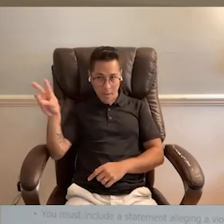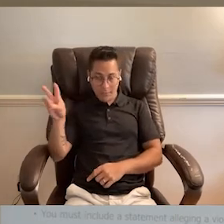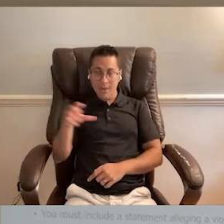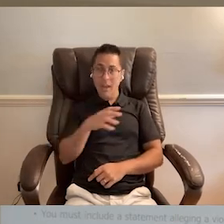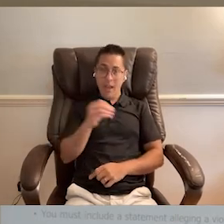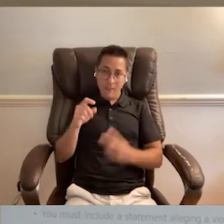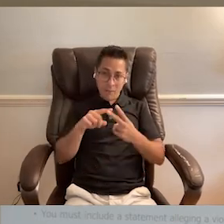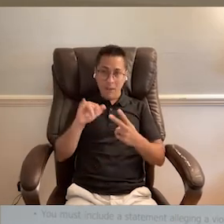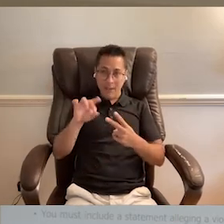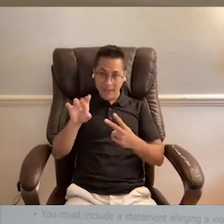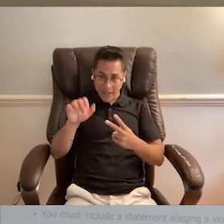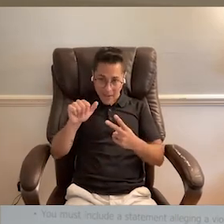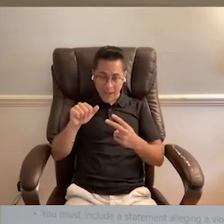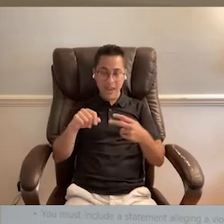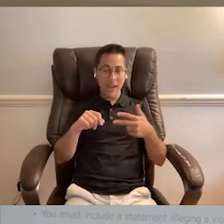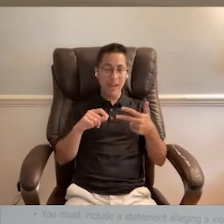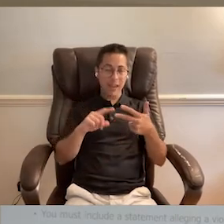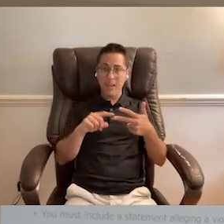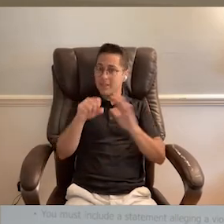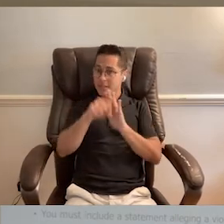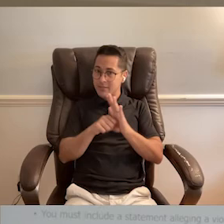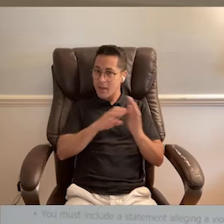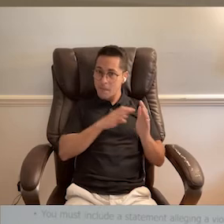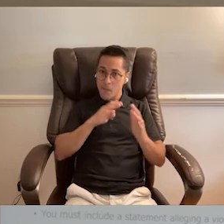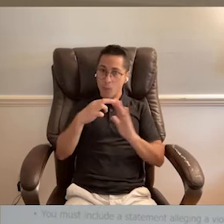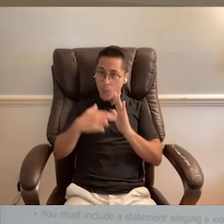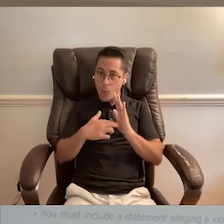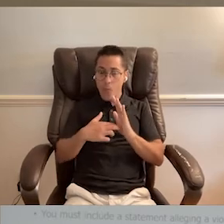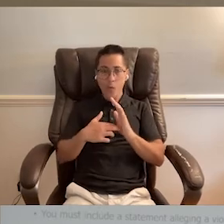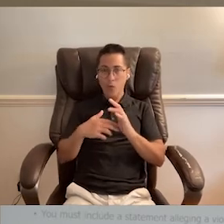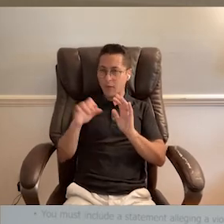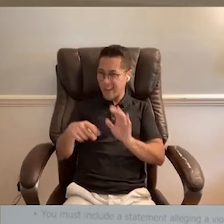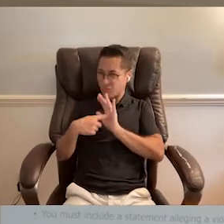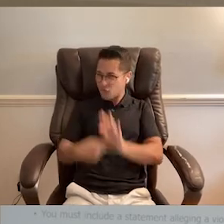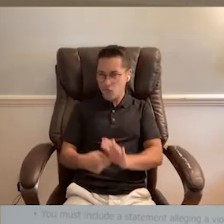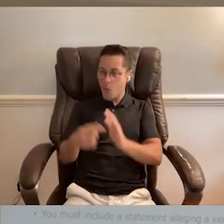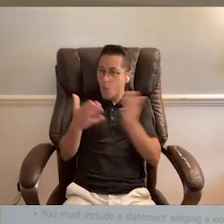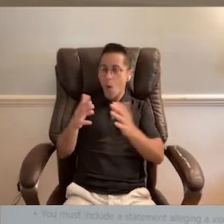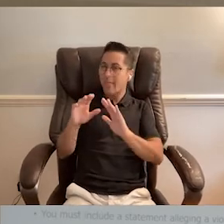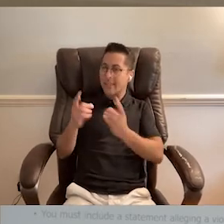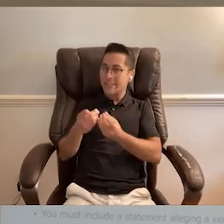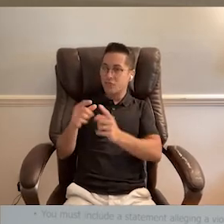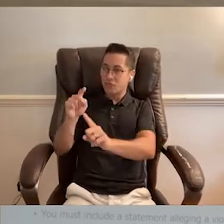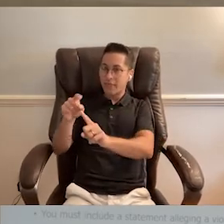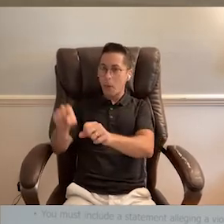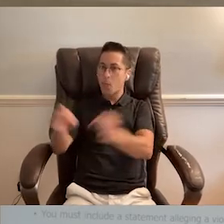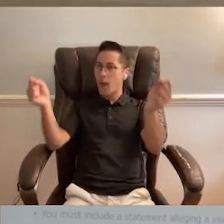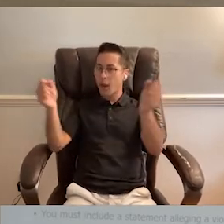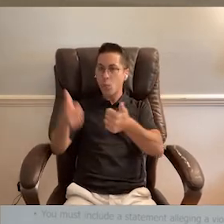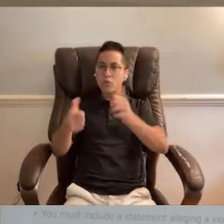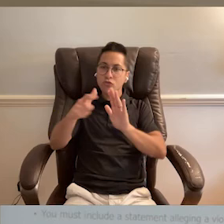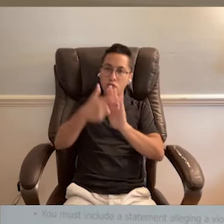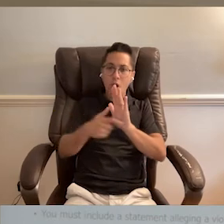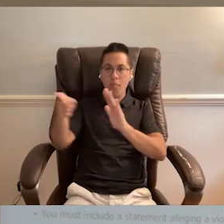and state board rules what the district is breaking, what laws they're breaking.